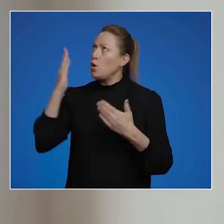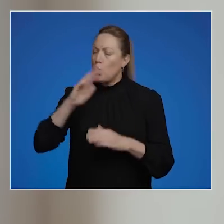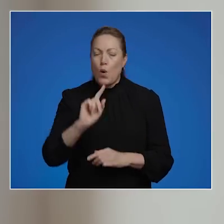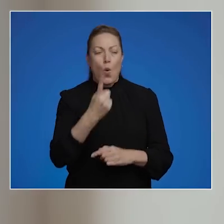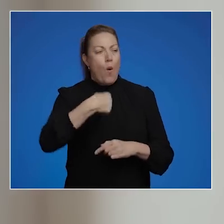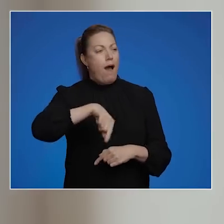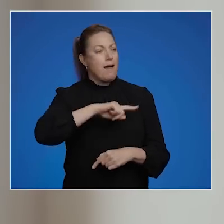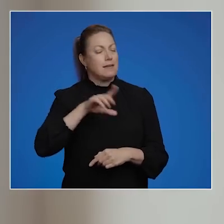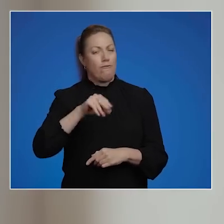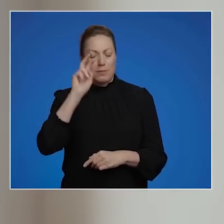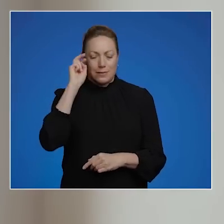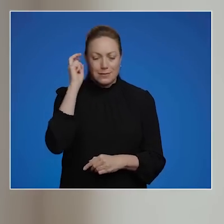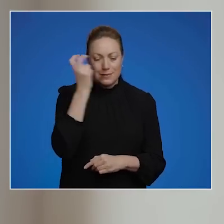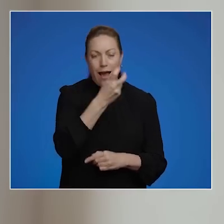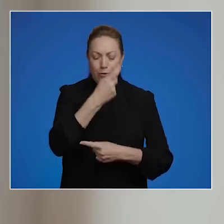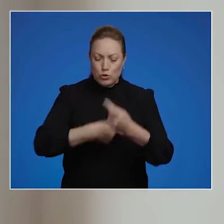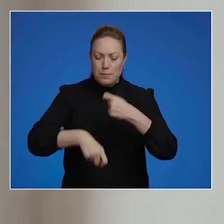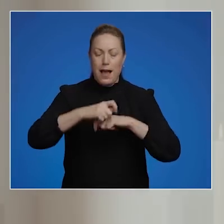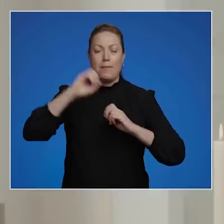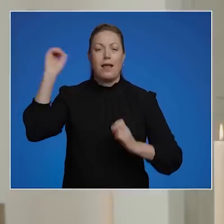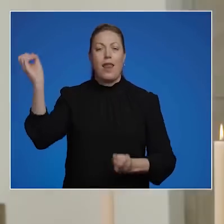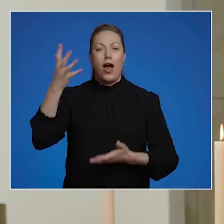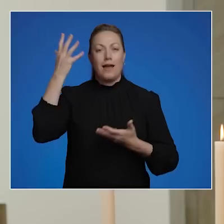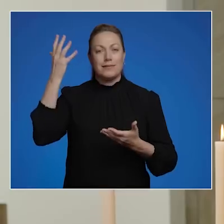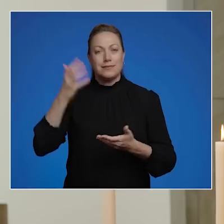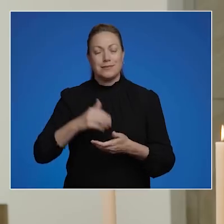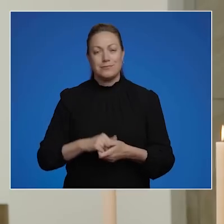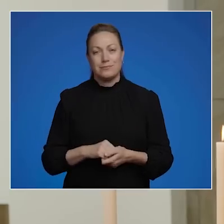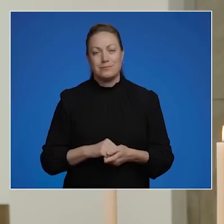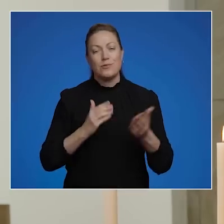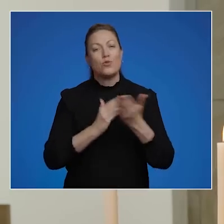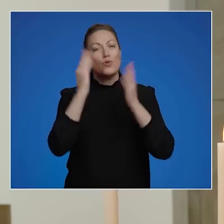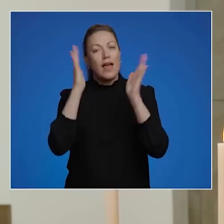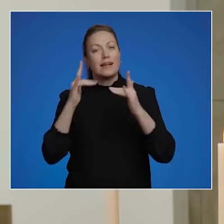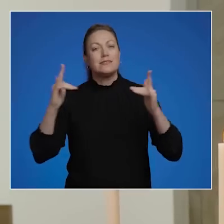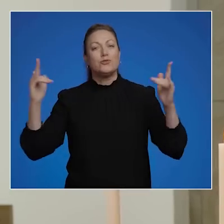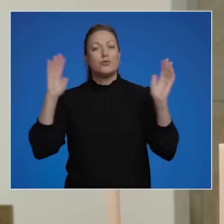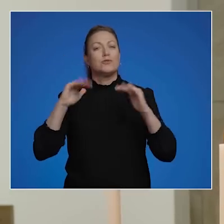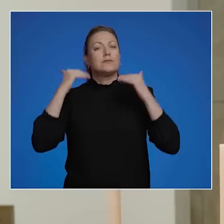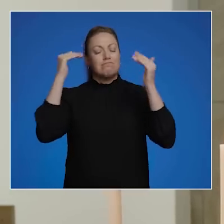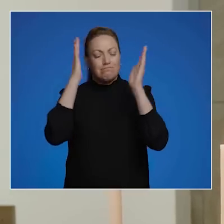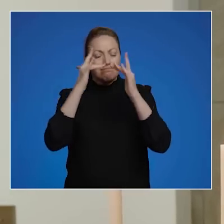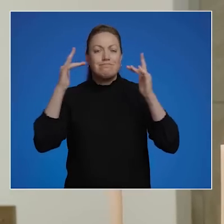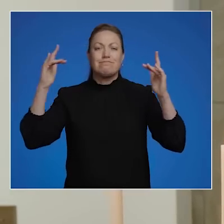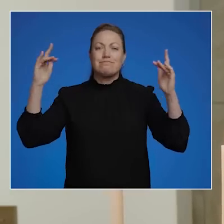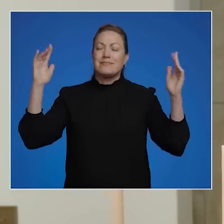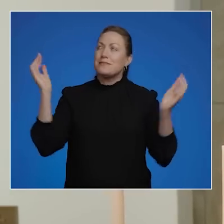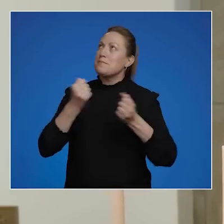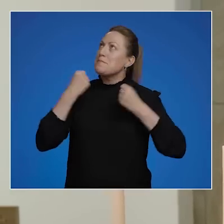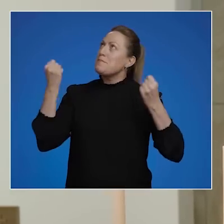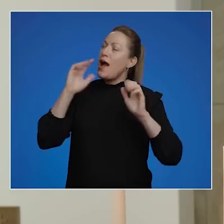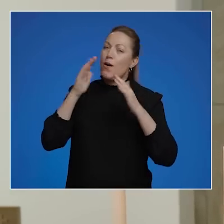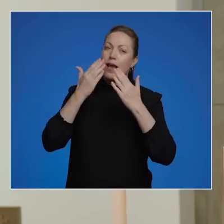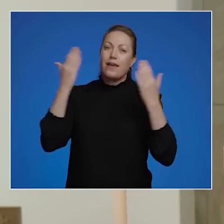darkness into your own wonderful light. And so with the angels and archangels, with thrones and dominions,